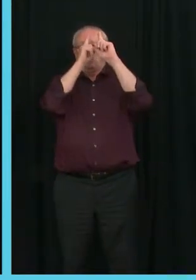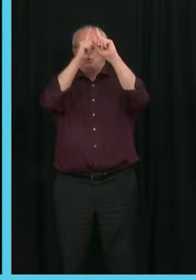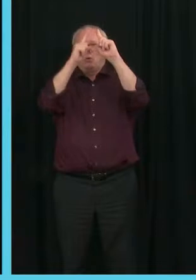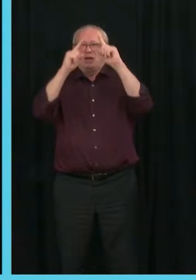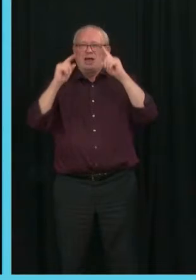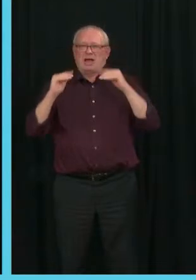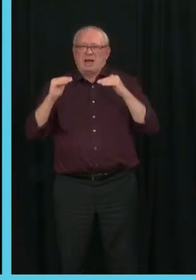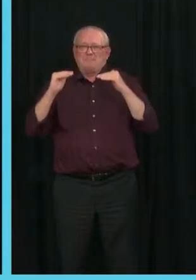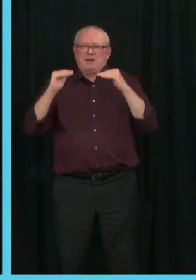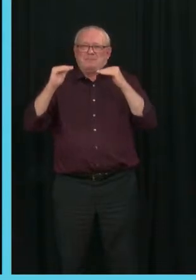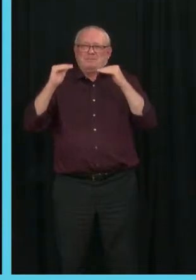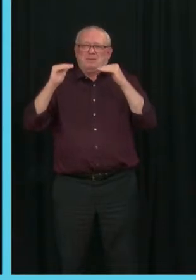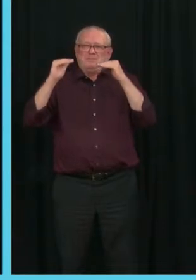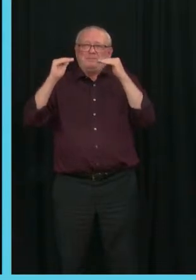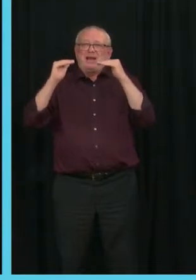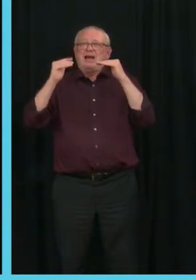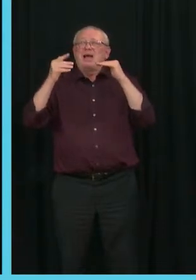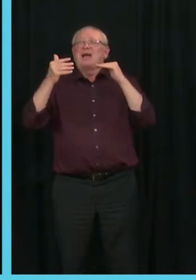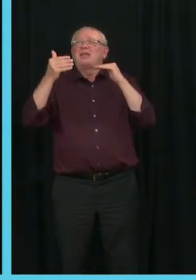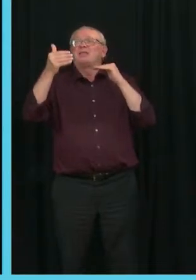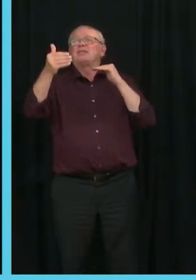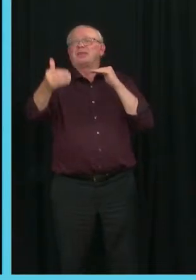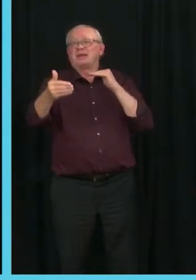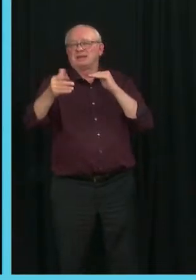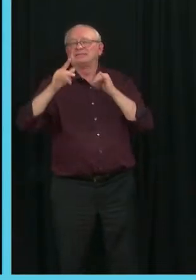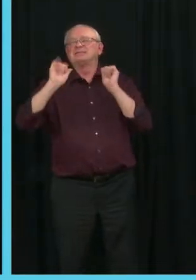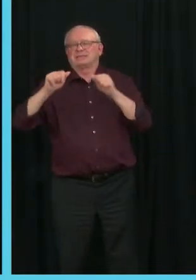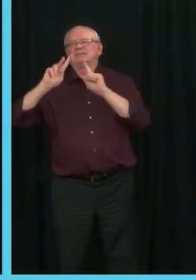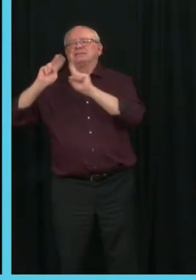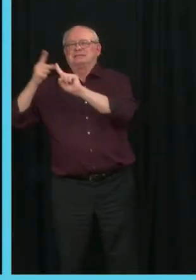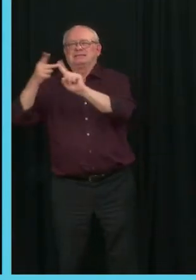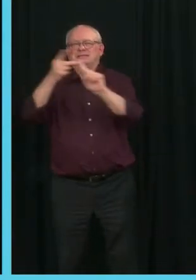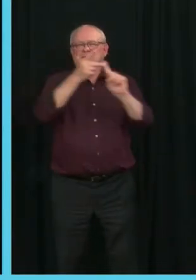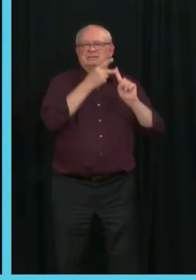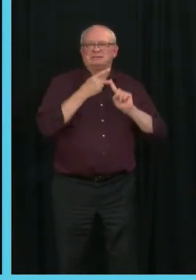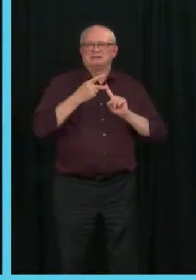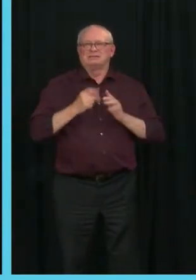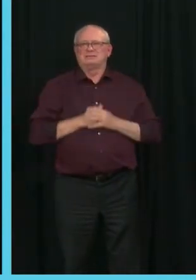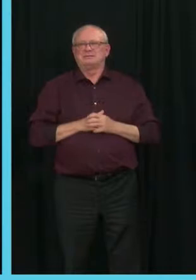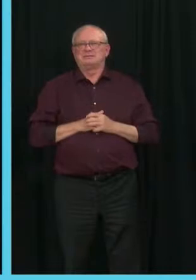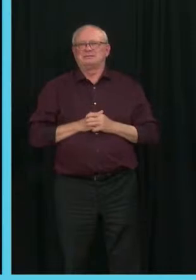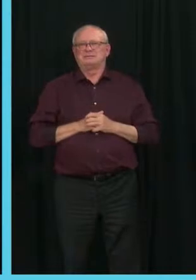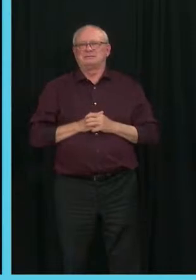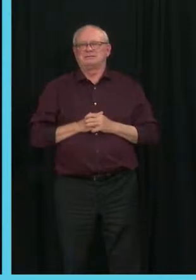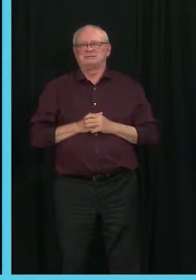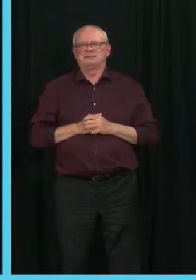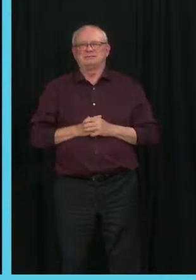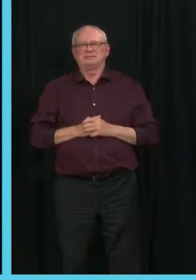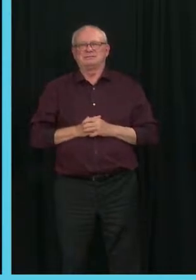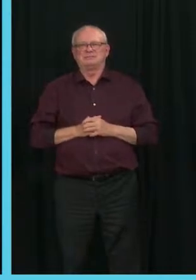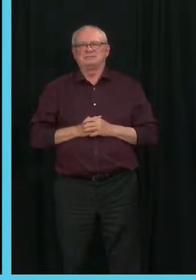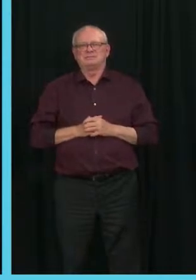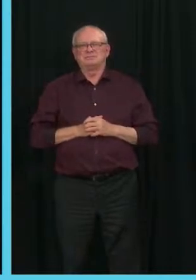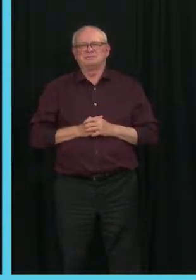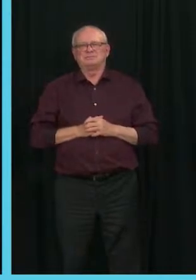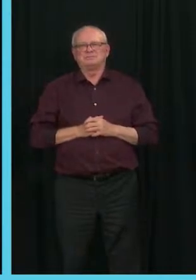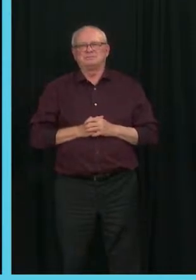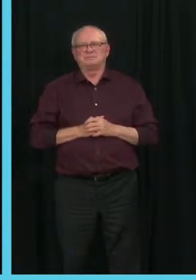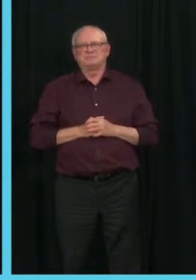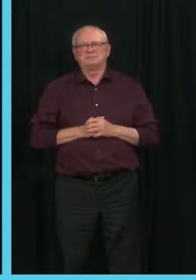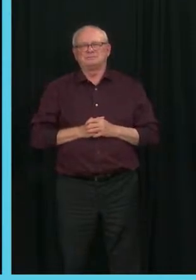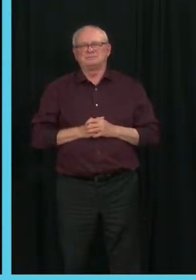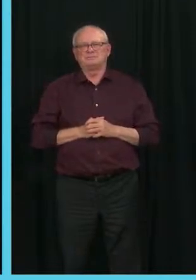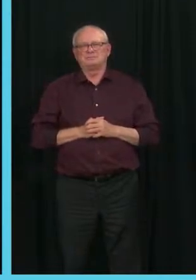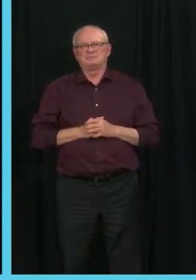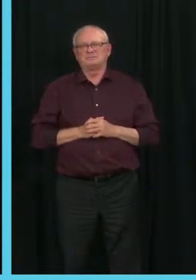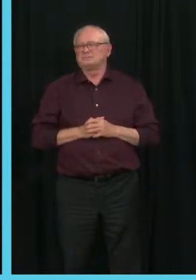second doses. But again, the work is underway to kind of look at what some of those equivalencies might be, knowing that our best case